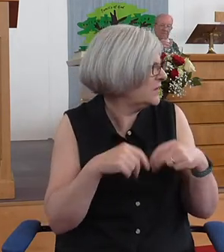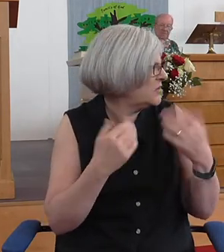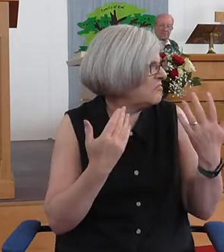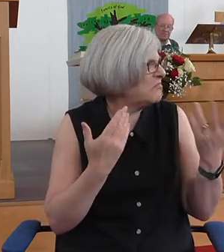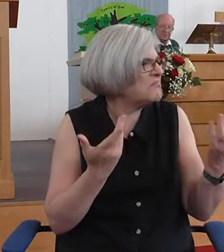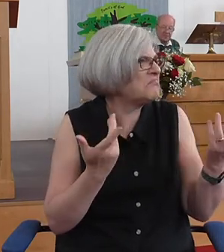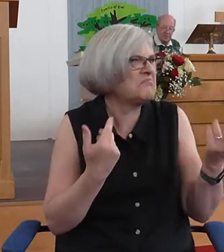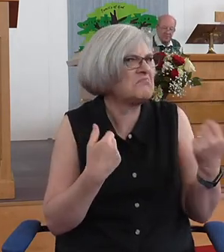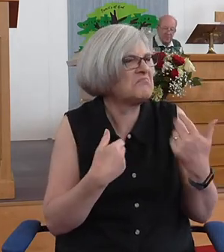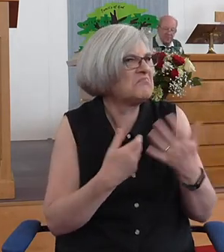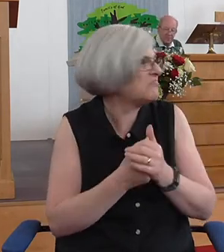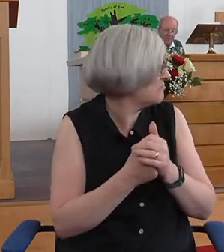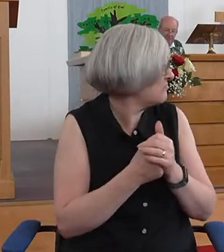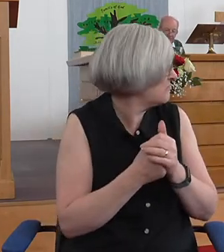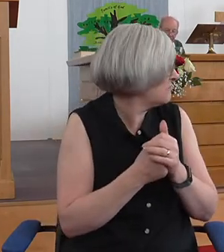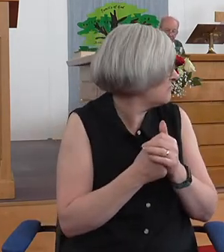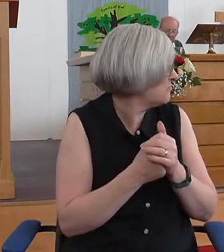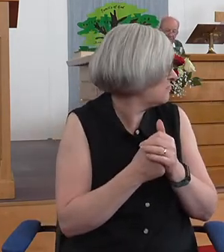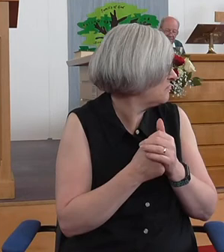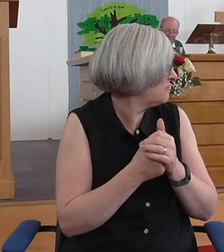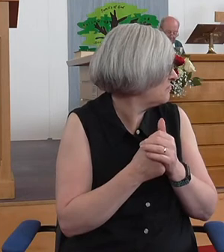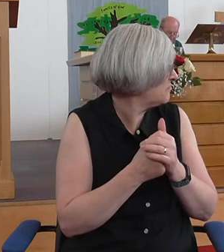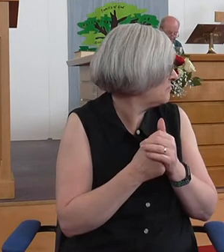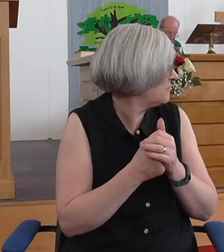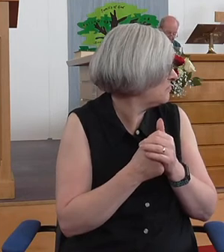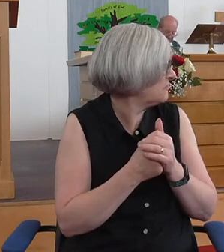Okay, what's his name? Cole?